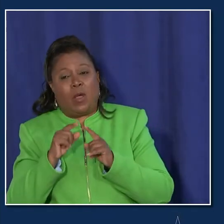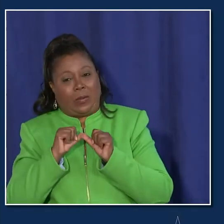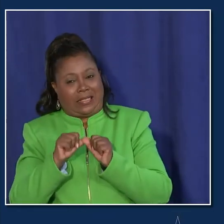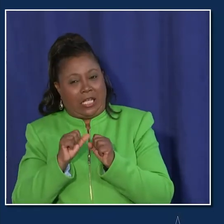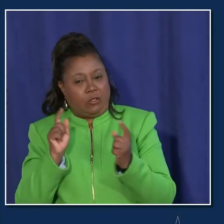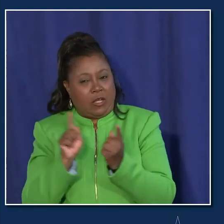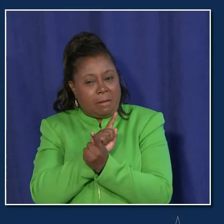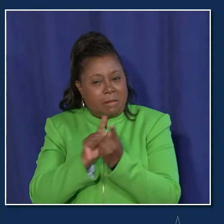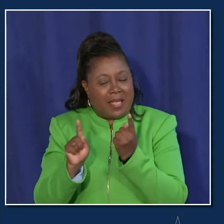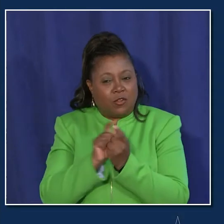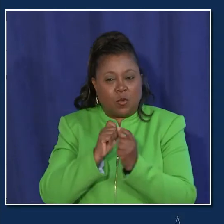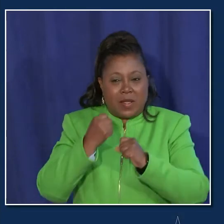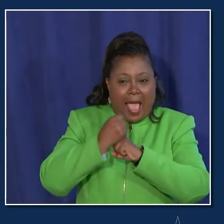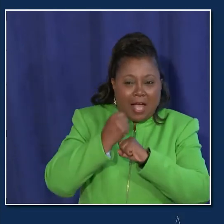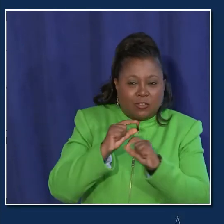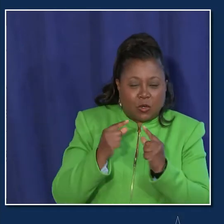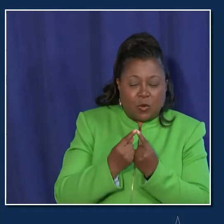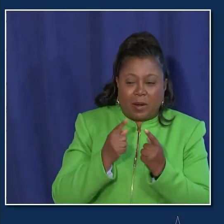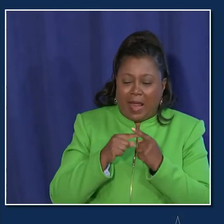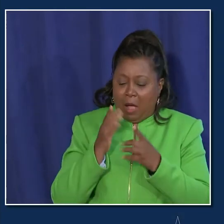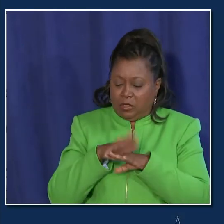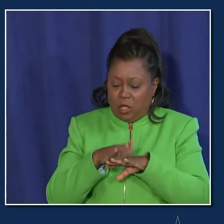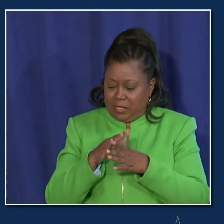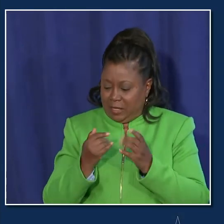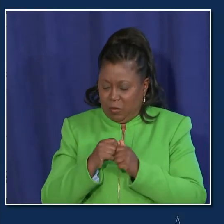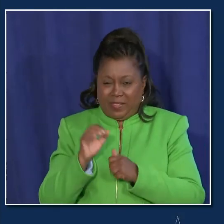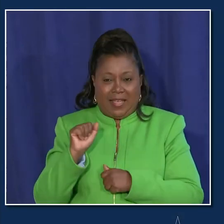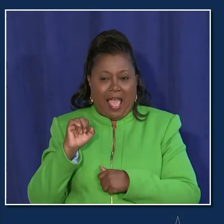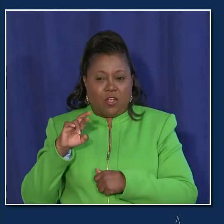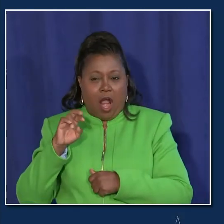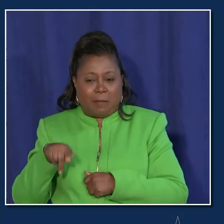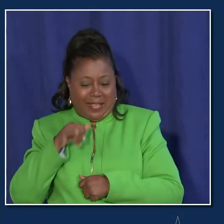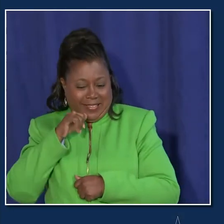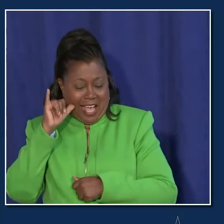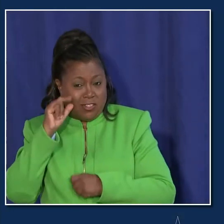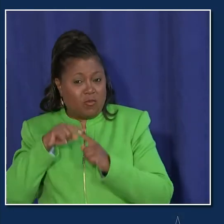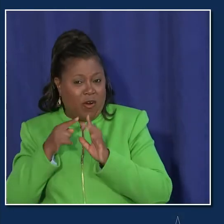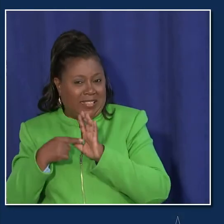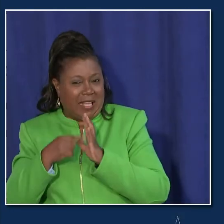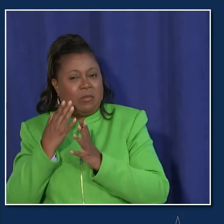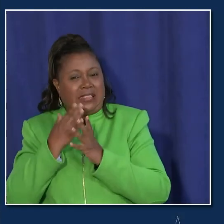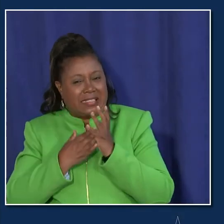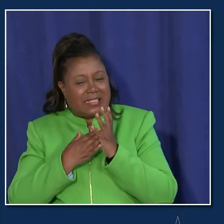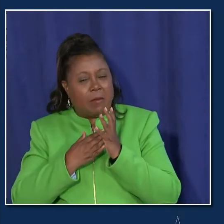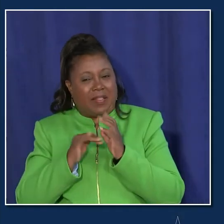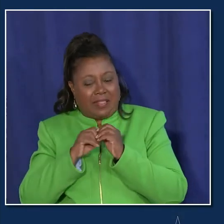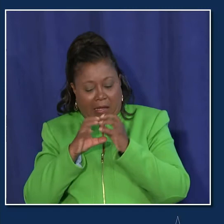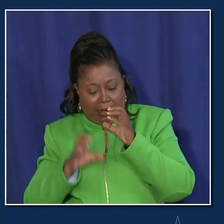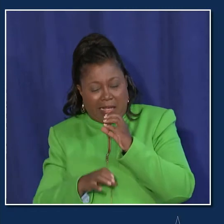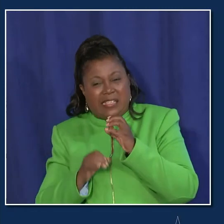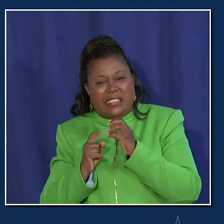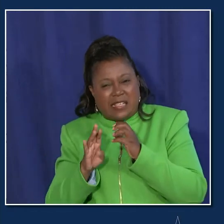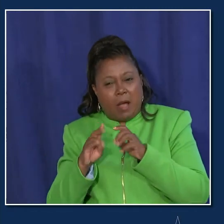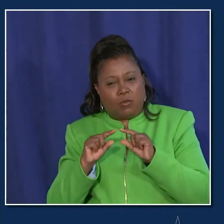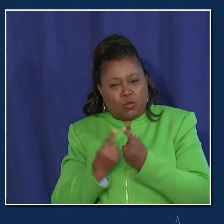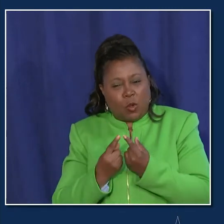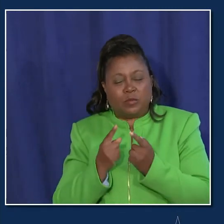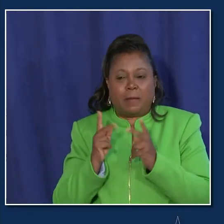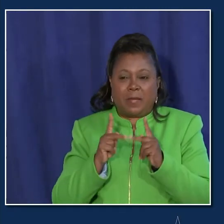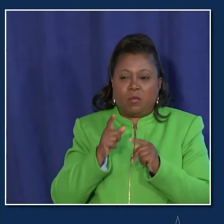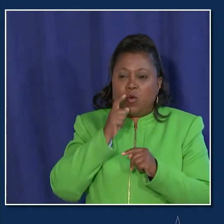continued to meet with them, through advocacy groups. I was on something with the AARP yesterday, for example, with some of the subgroups of people